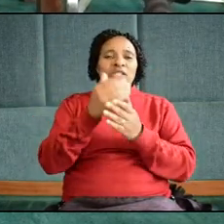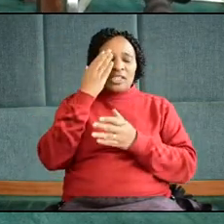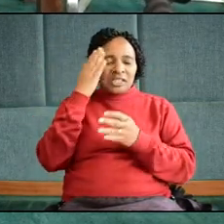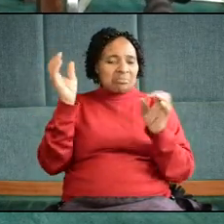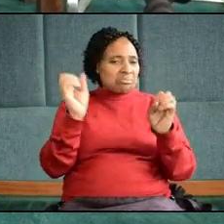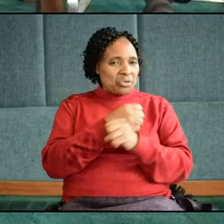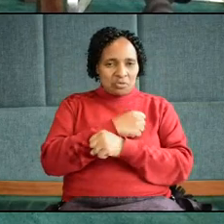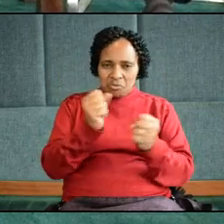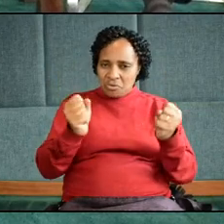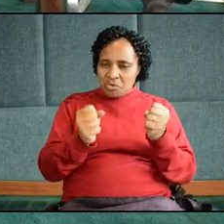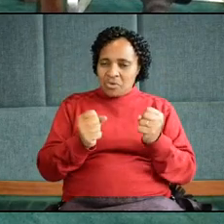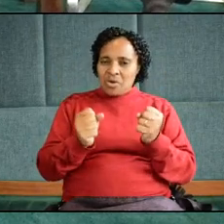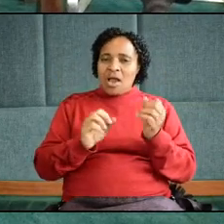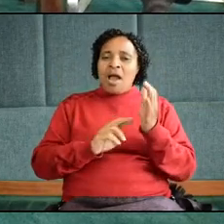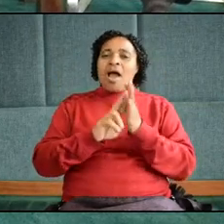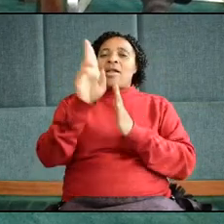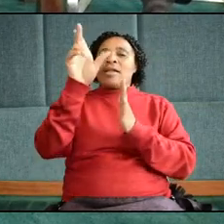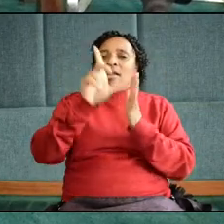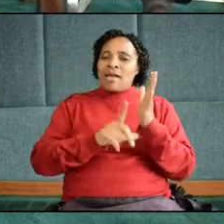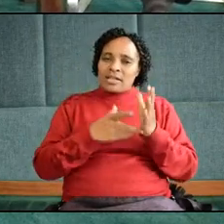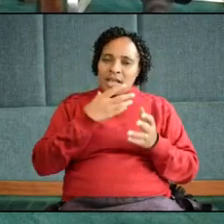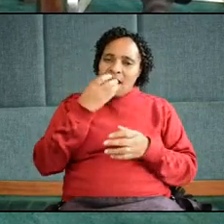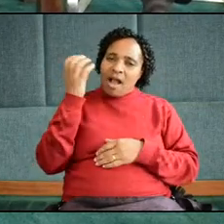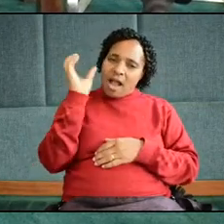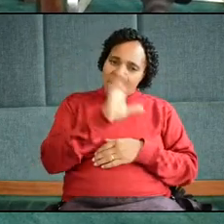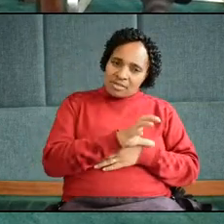mm-hmm. unless they are cursed.